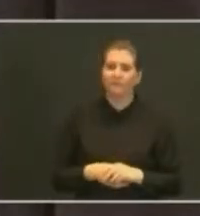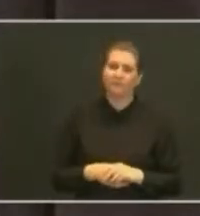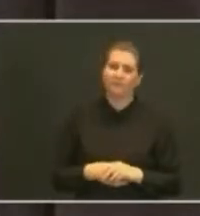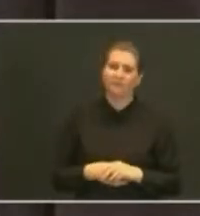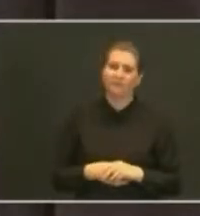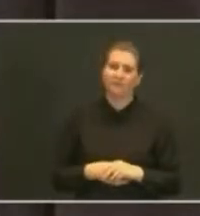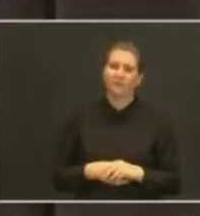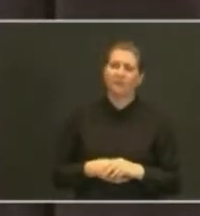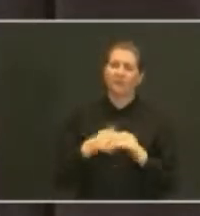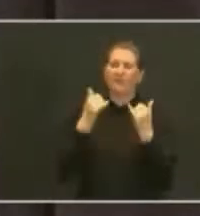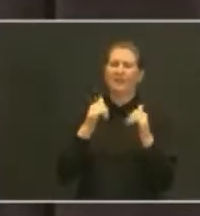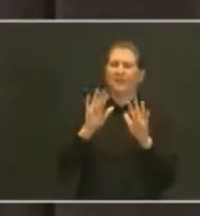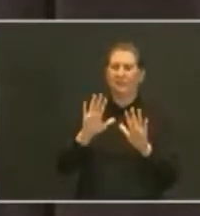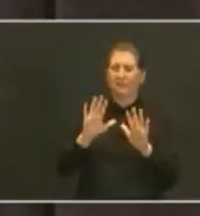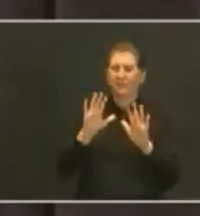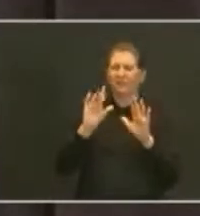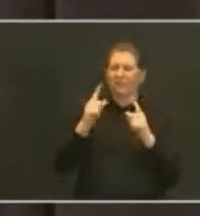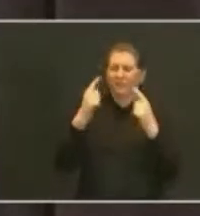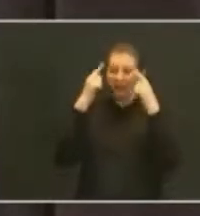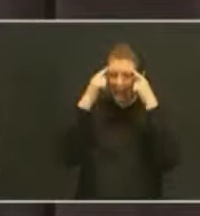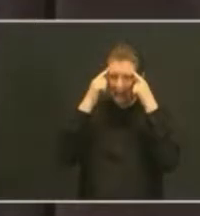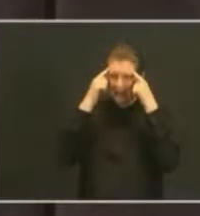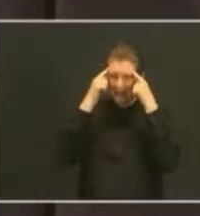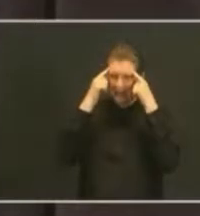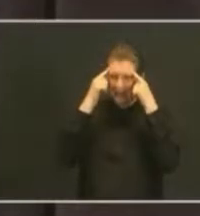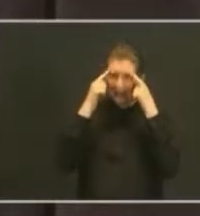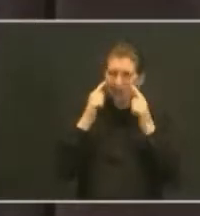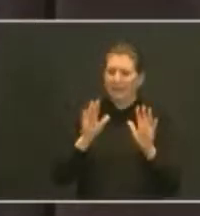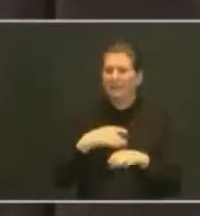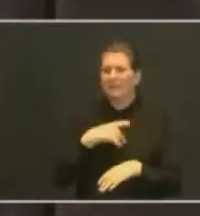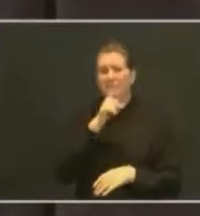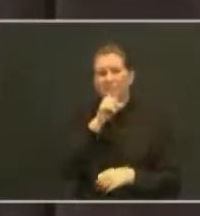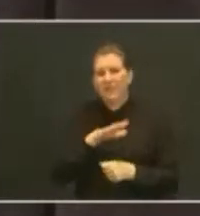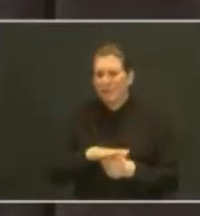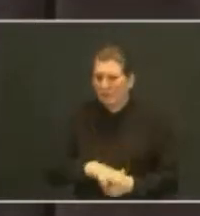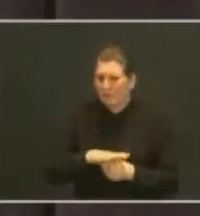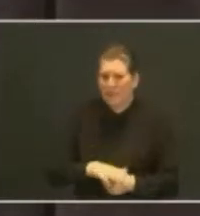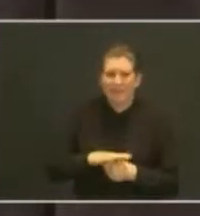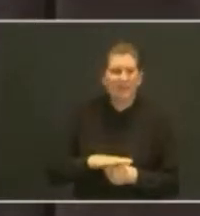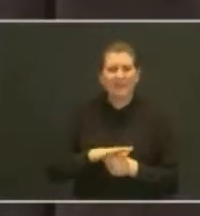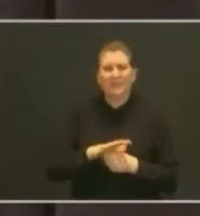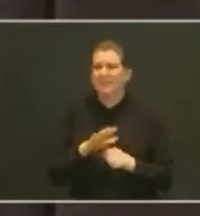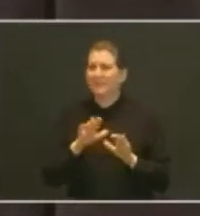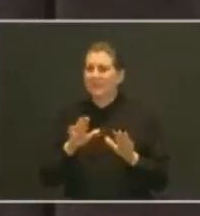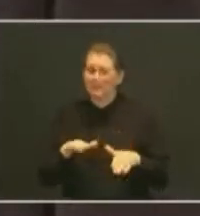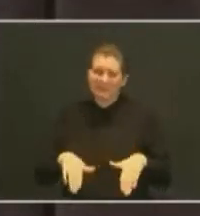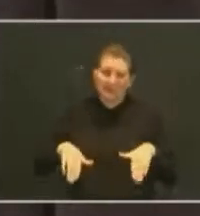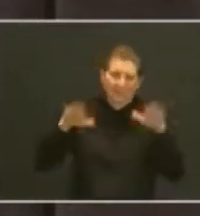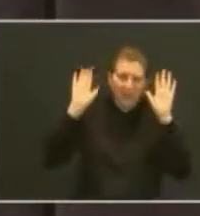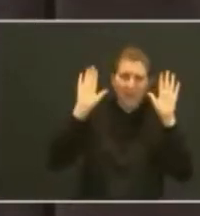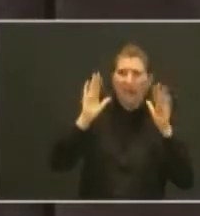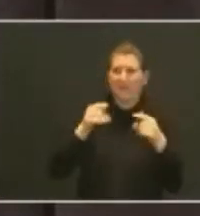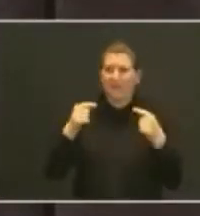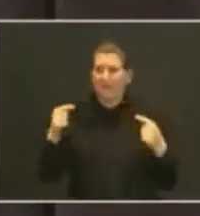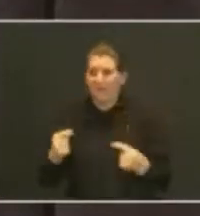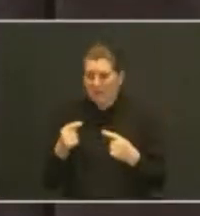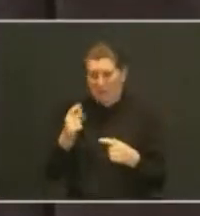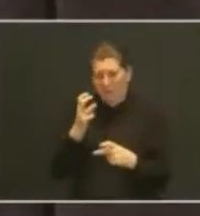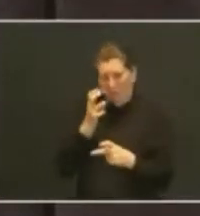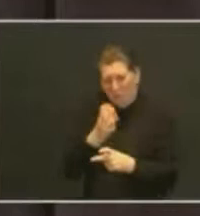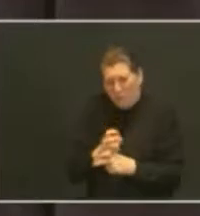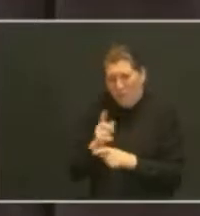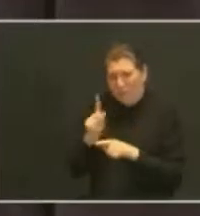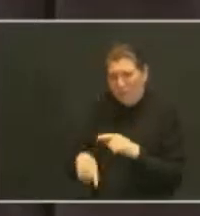really acknowledge the stress, the sacrifice, and the pain that limited visitation